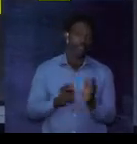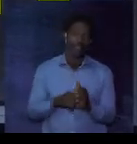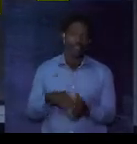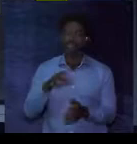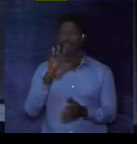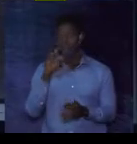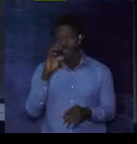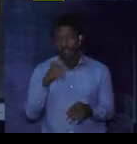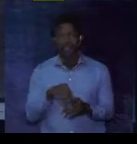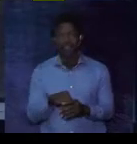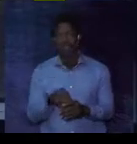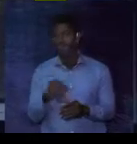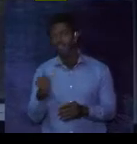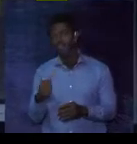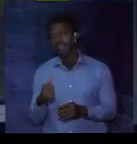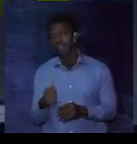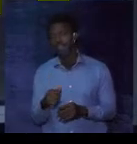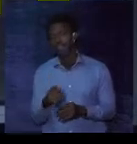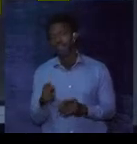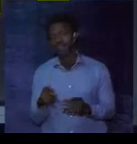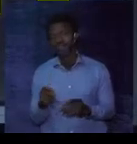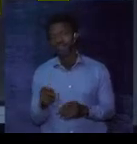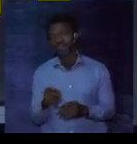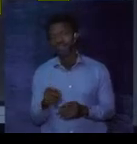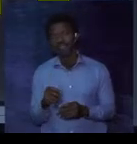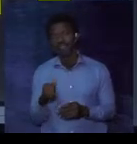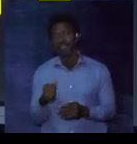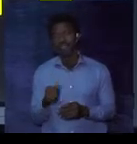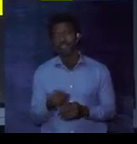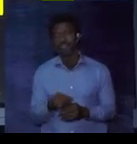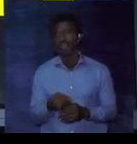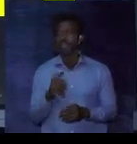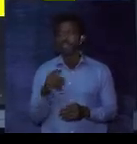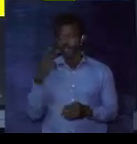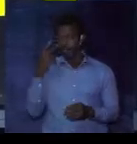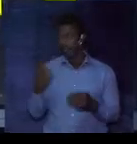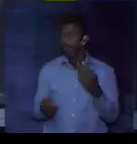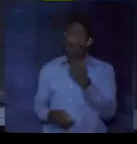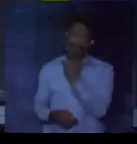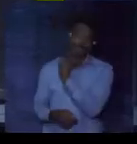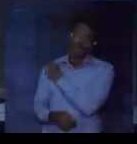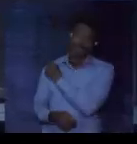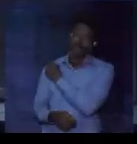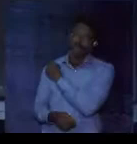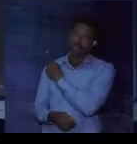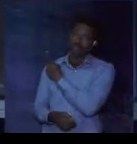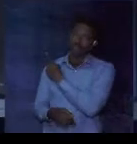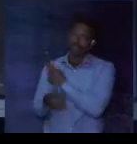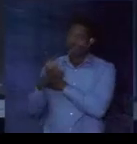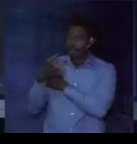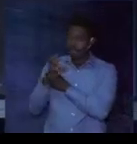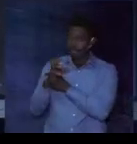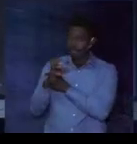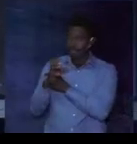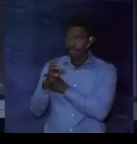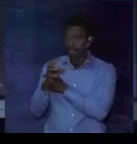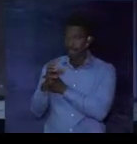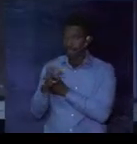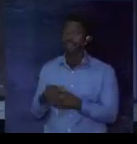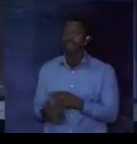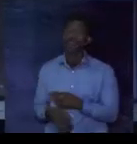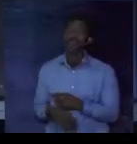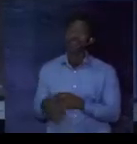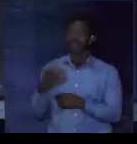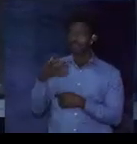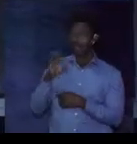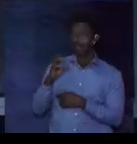10 ones. So 10 ones is 10. 5 10 ones is 50. Okay, then you also have the 100, which is actually 10 in 10